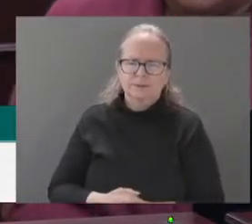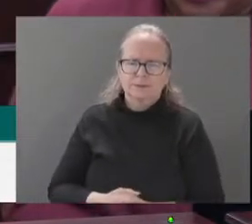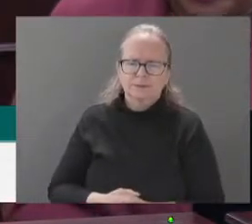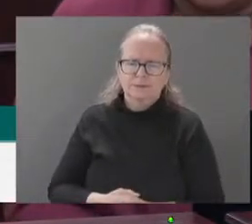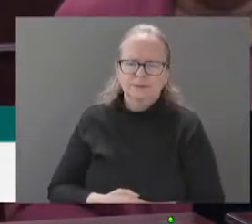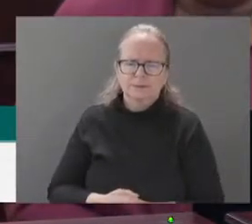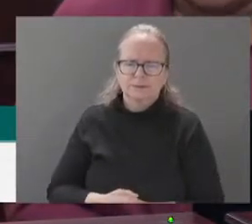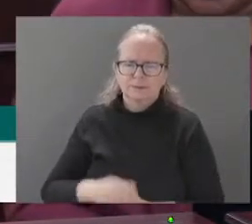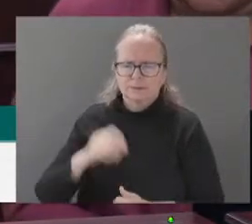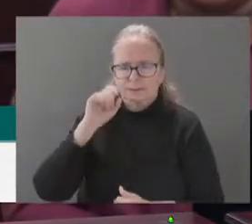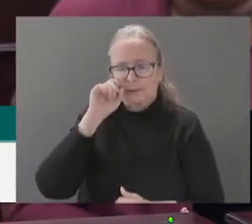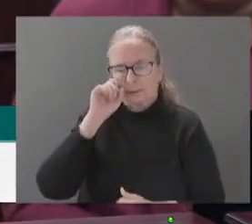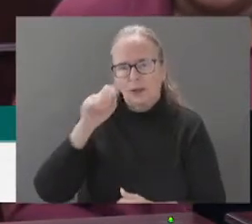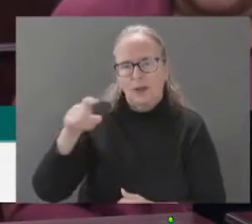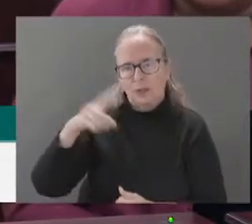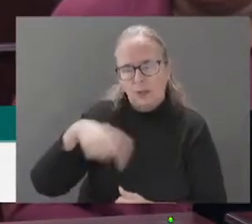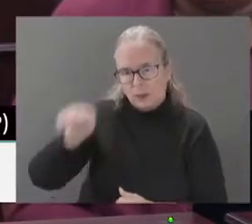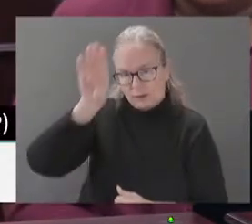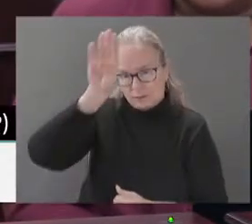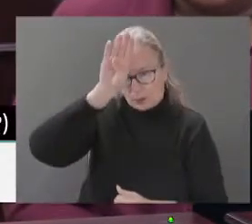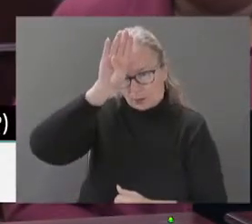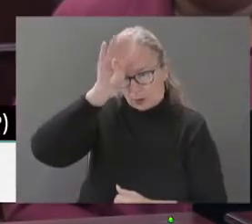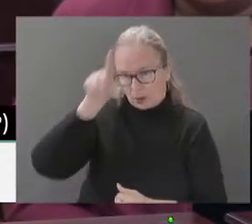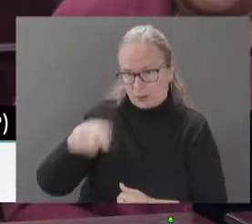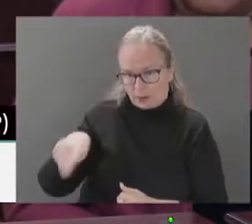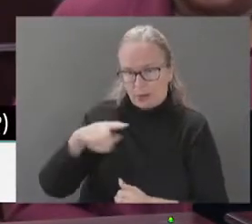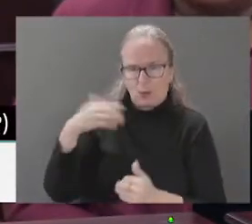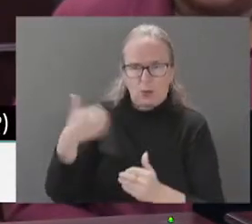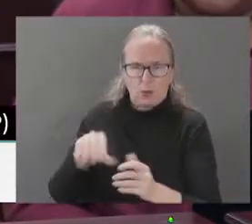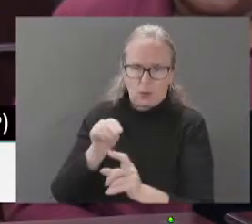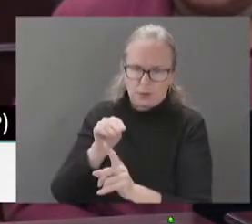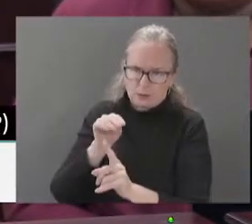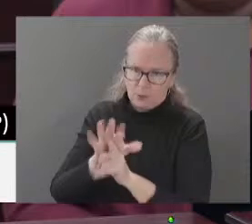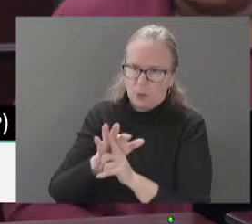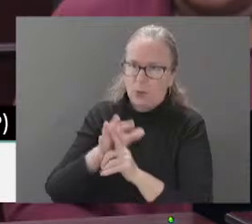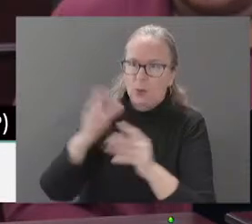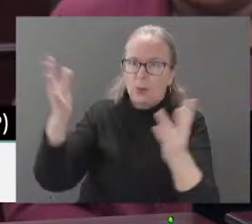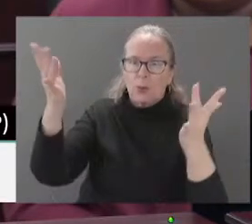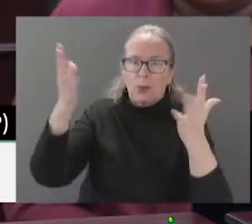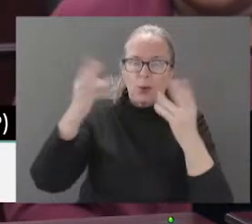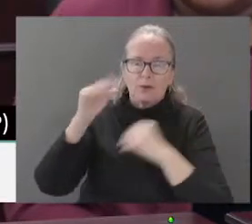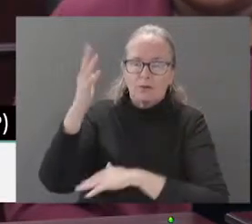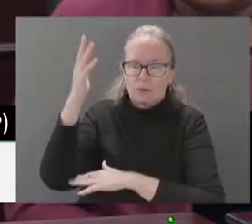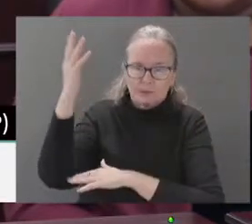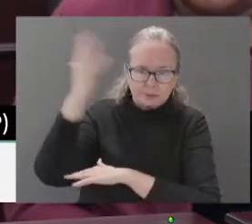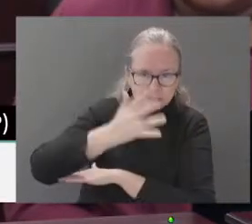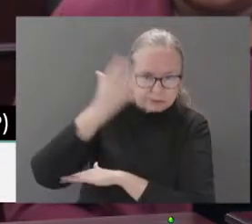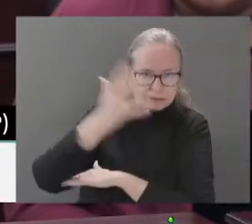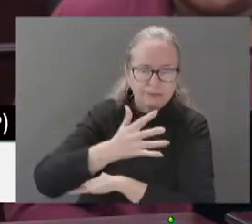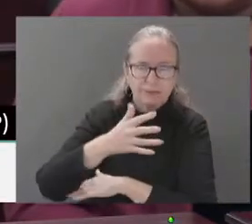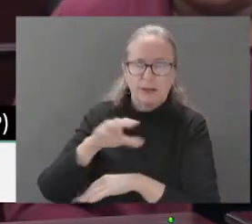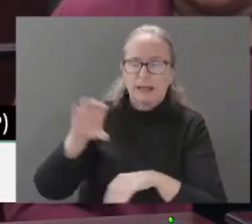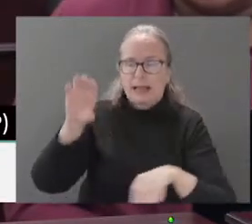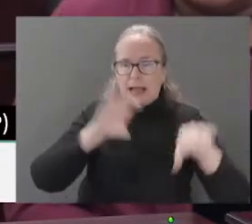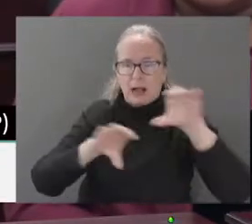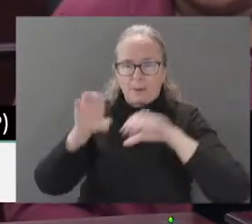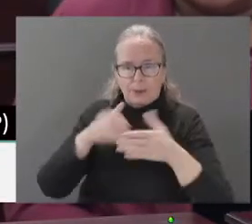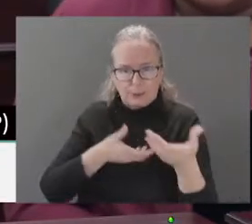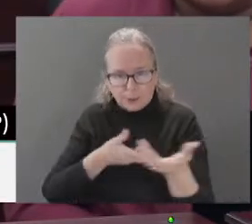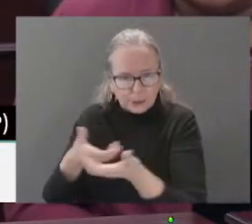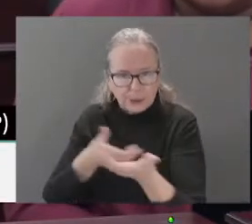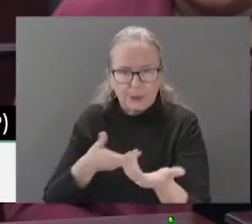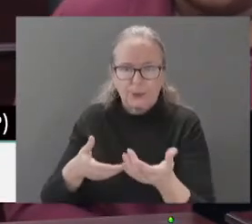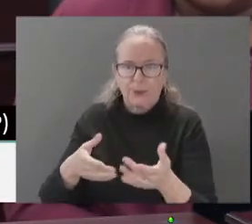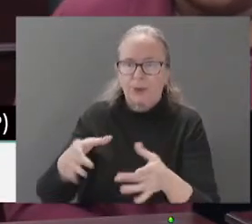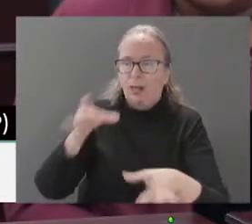of short and long-term dangers from falling trees to cancers and given that the aupe has said that pay and working conditions for Alberta